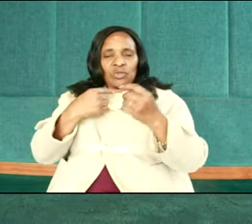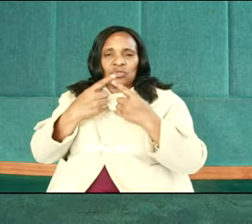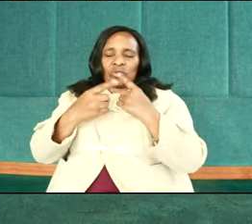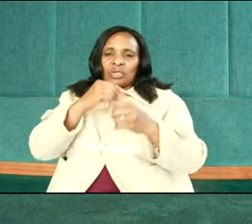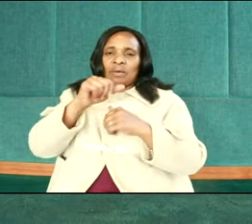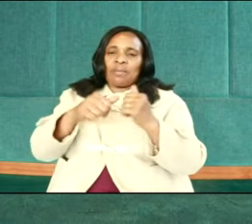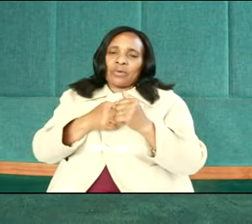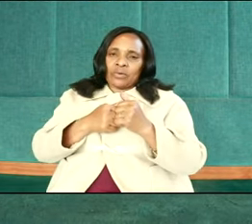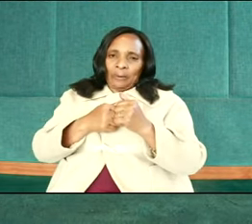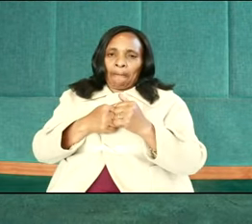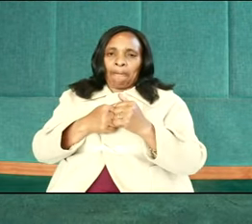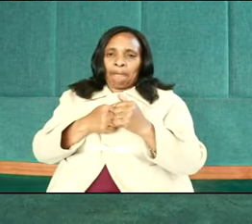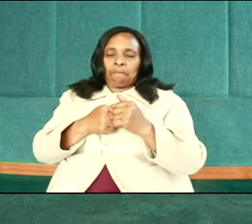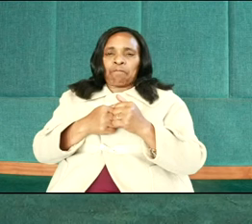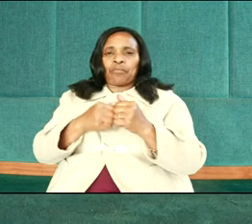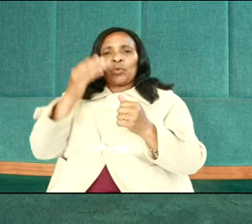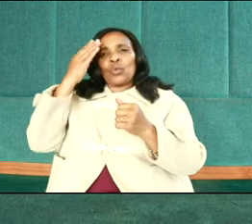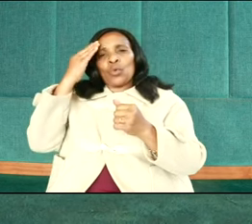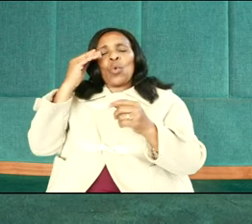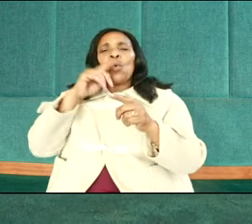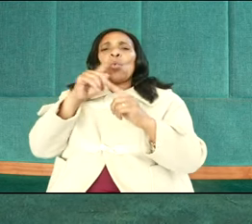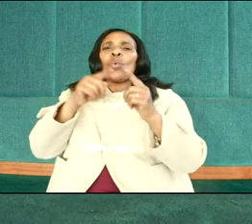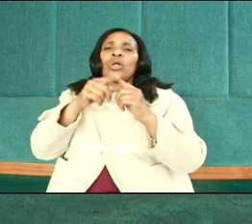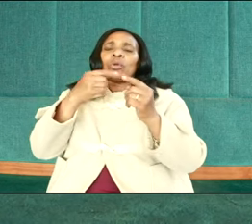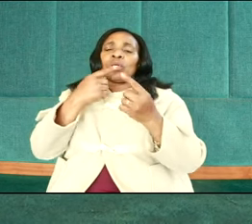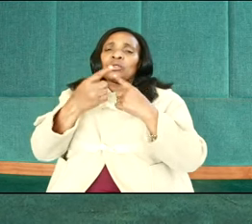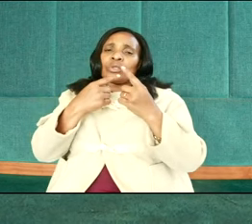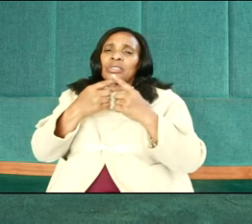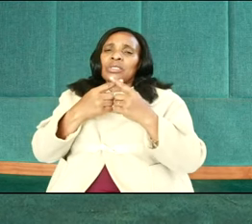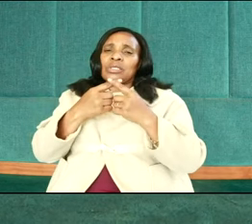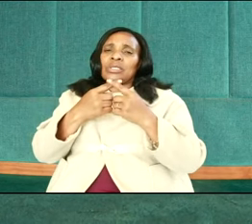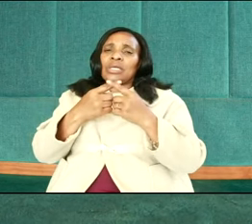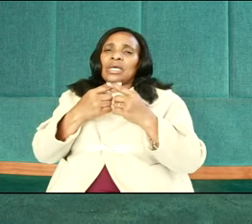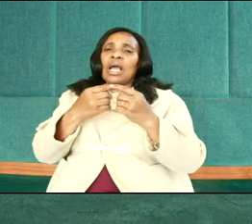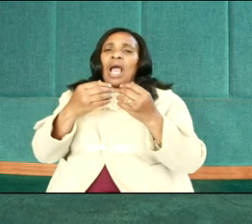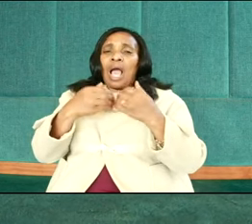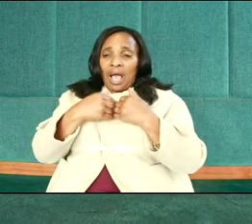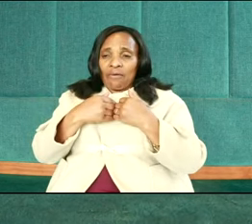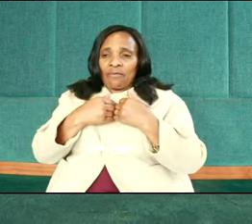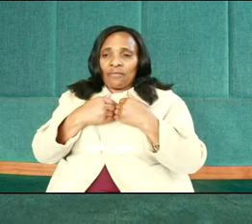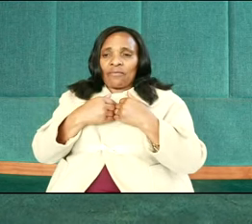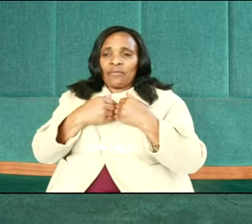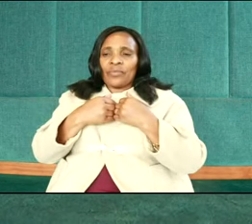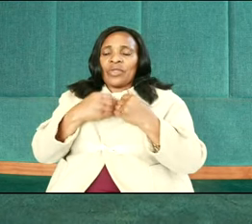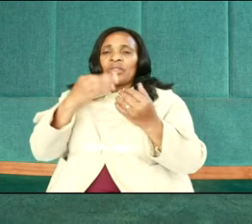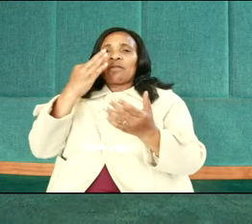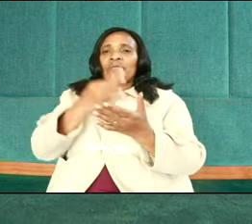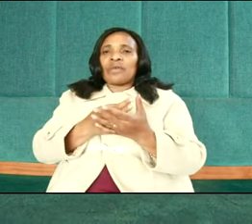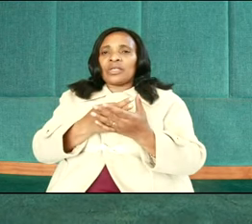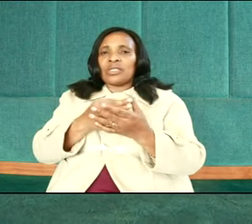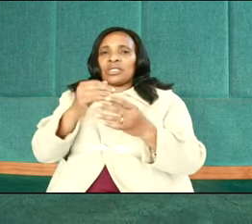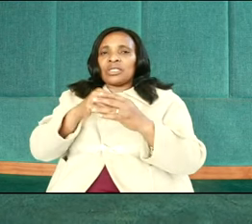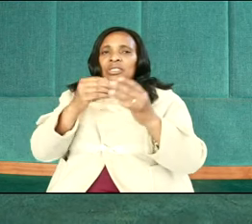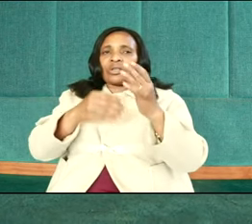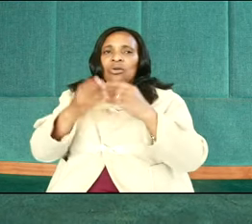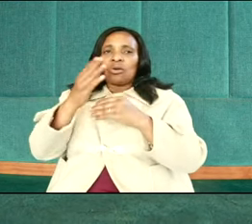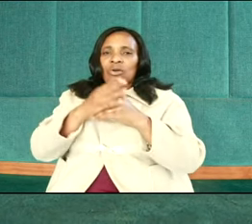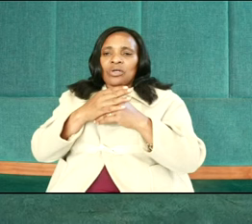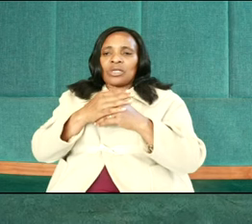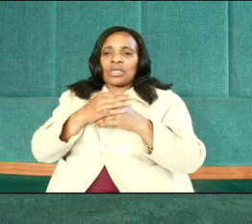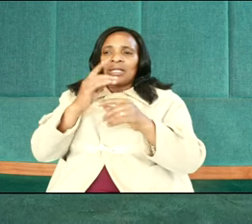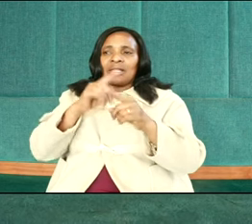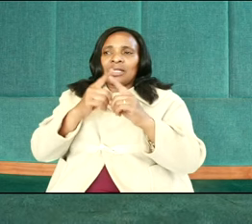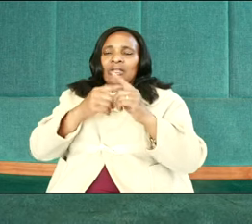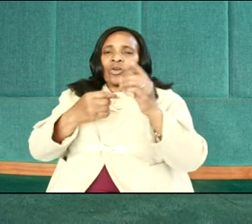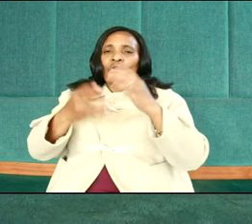You know, when we're saying that, you know, we have to have that faith in God, and that God actually